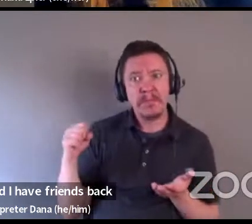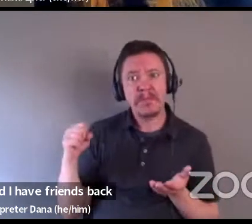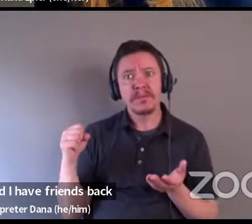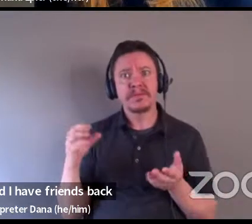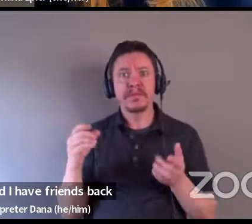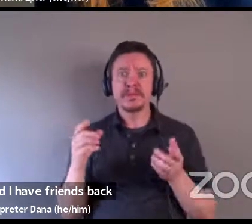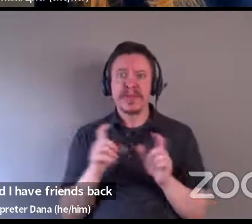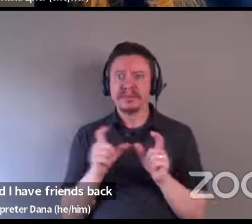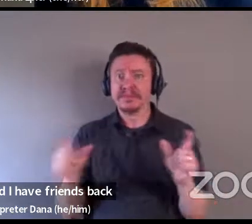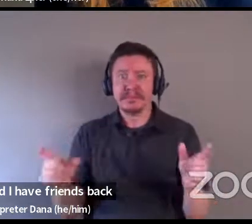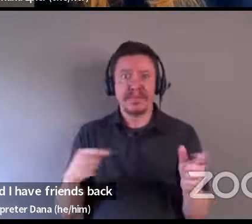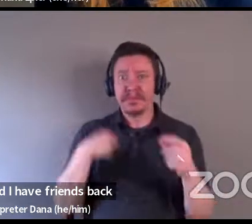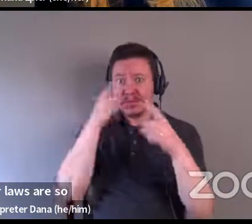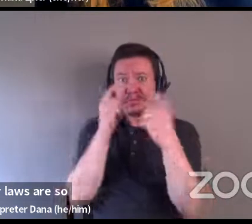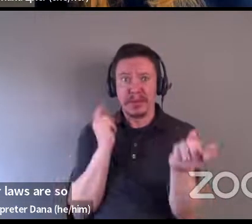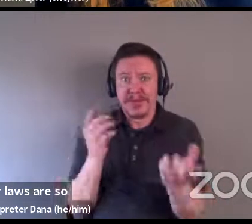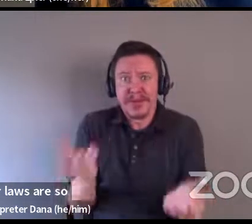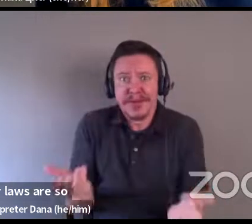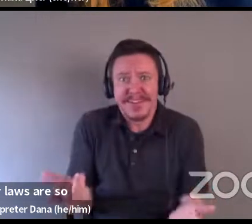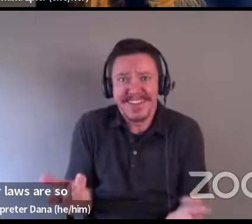so.